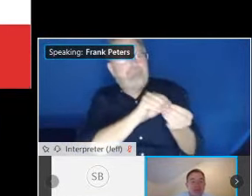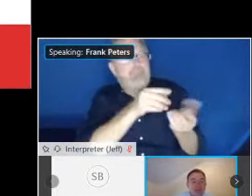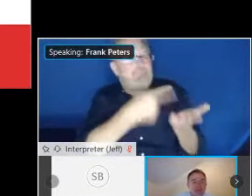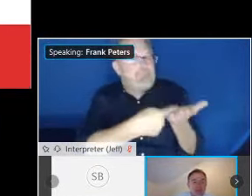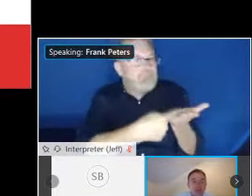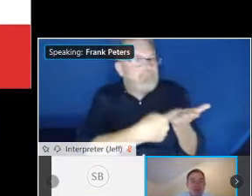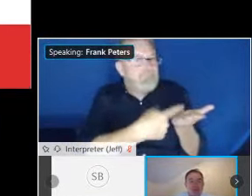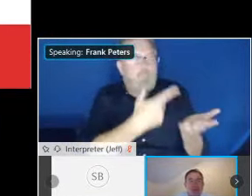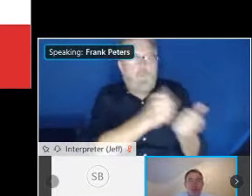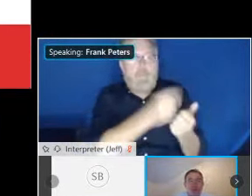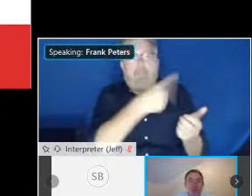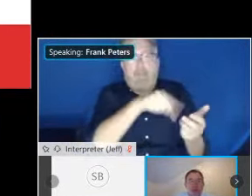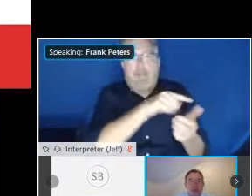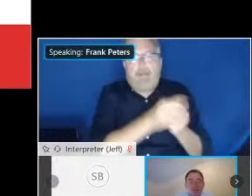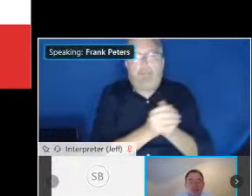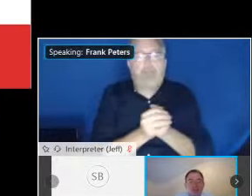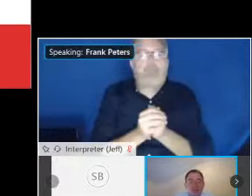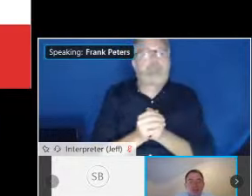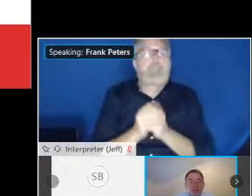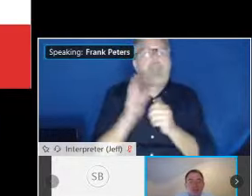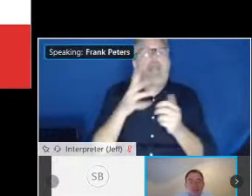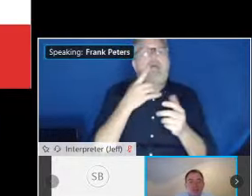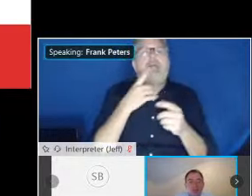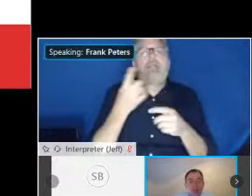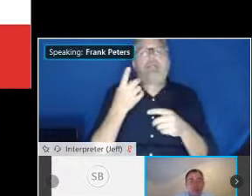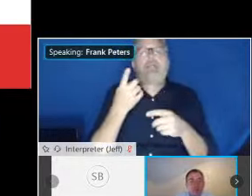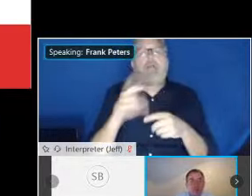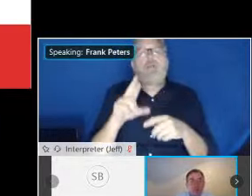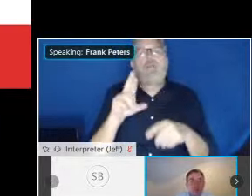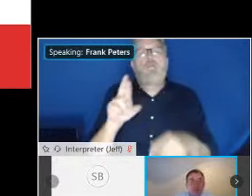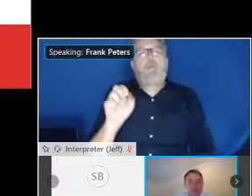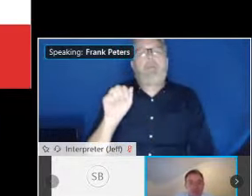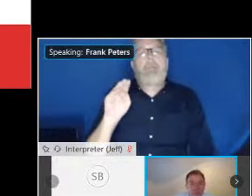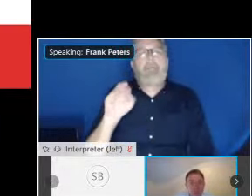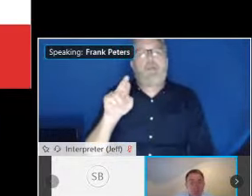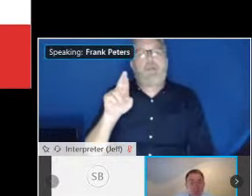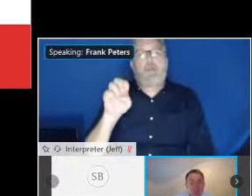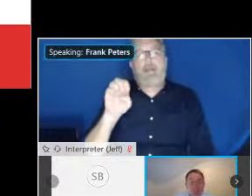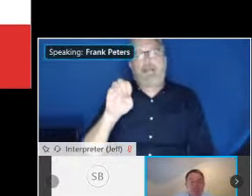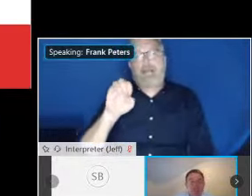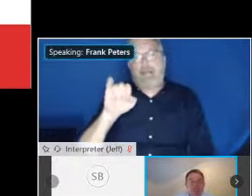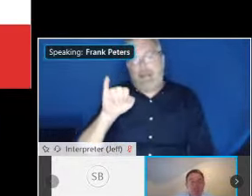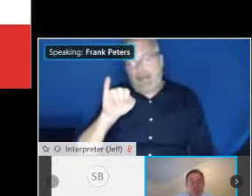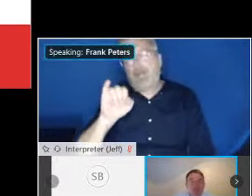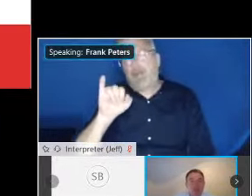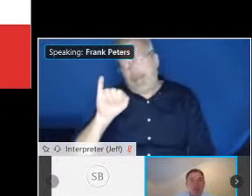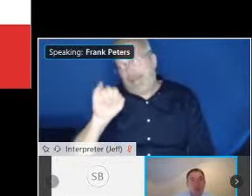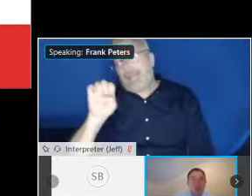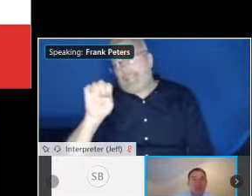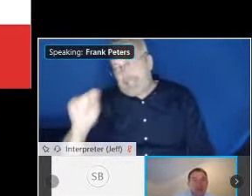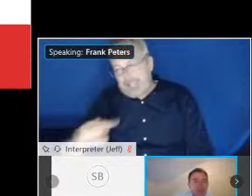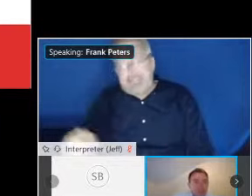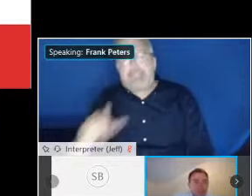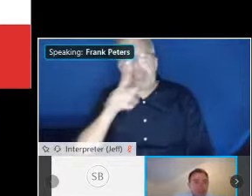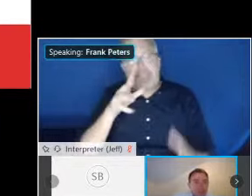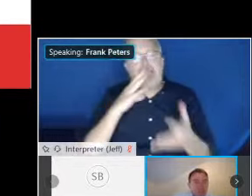faculty member, and I'll refer back to Dr. Ramirez's comments that we can go on the reasonable assumption that there is probably somebody